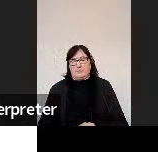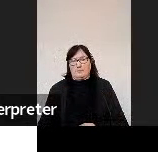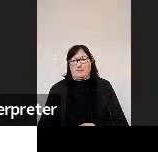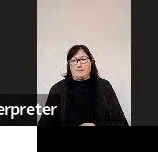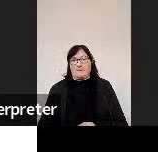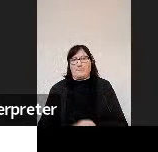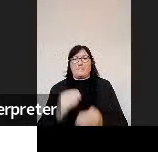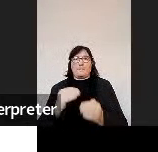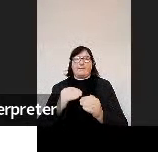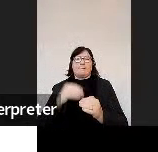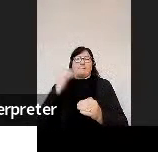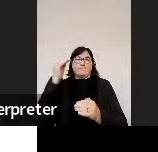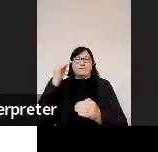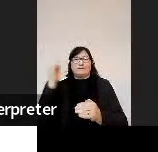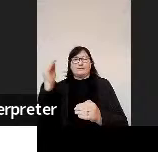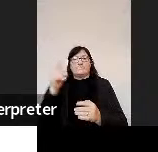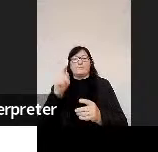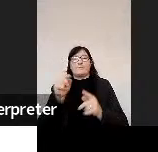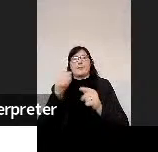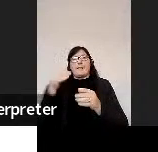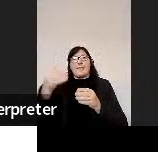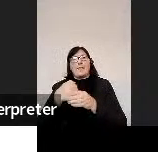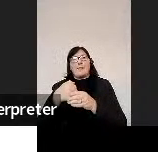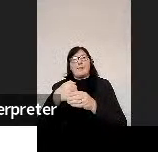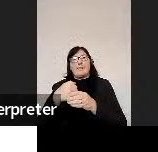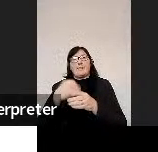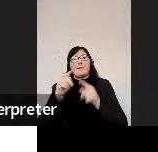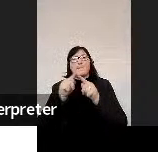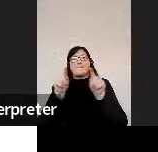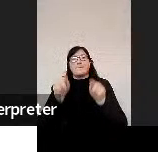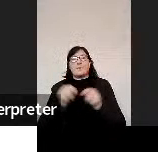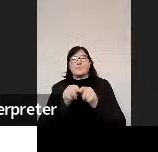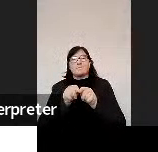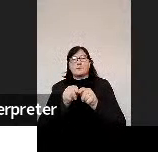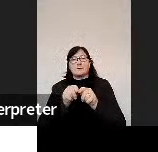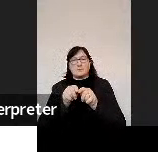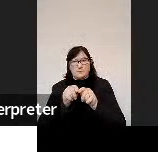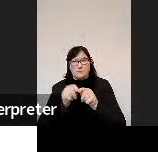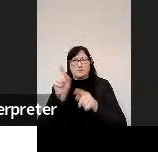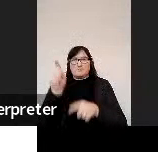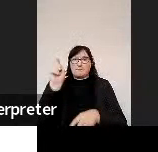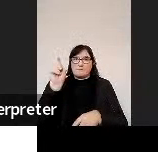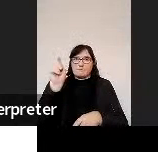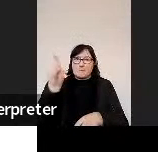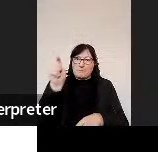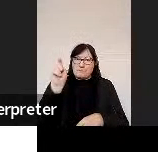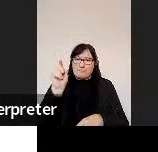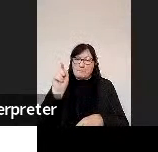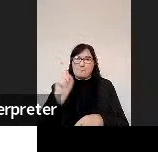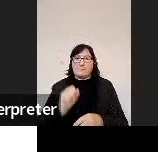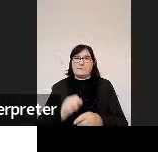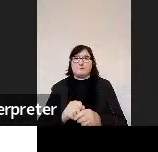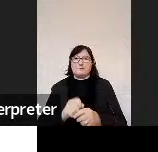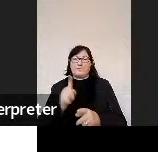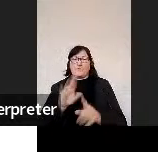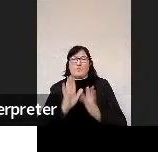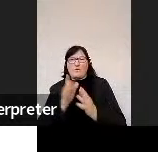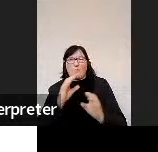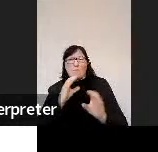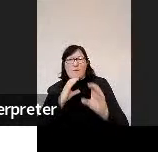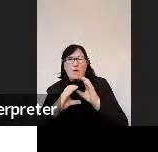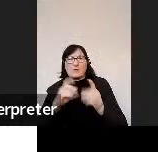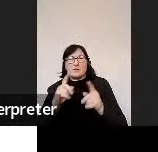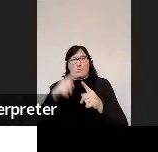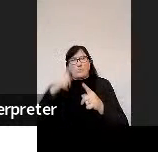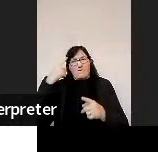is an inbox button. If you click on the inbox button, so here you would see all of your correspondence, your notifications, so your